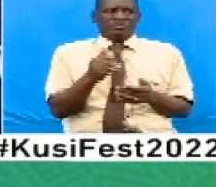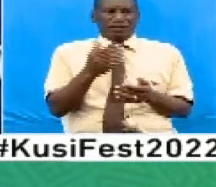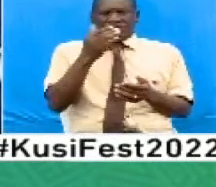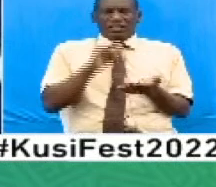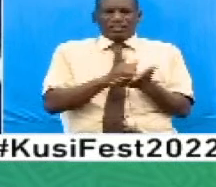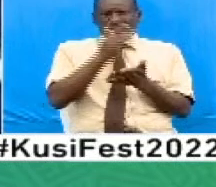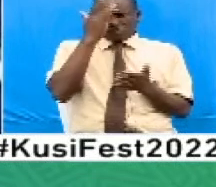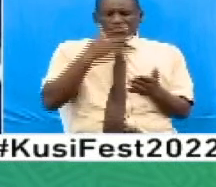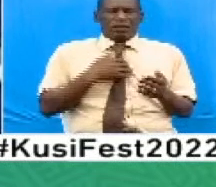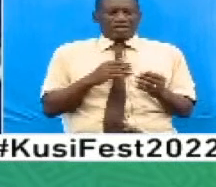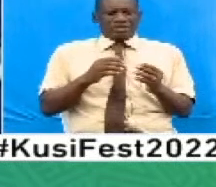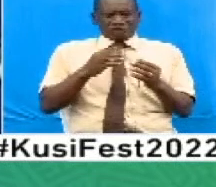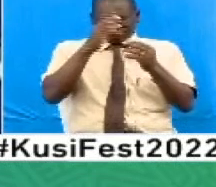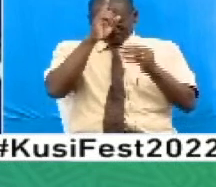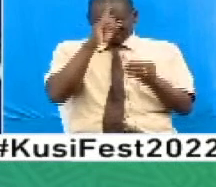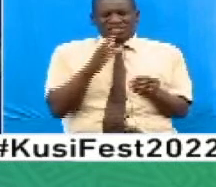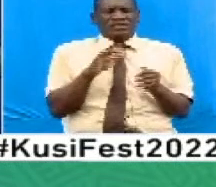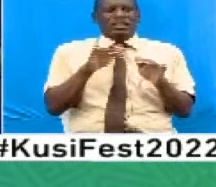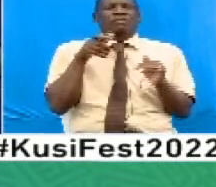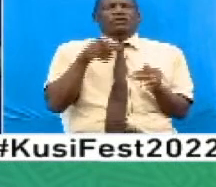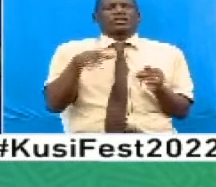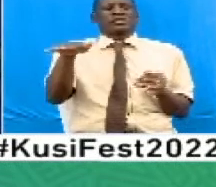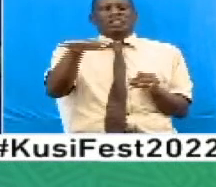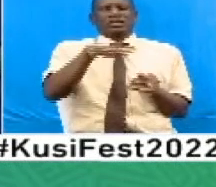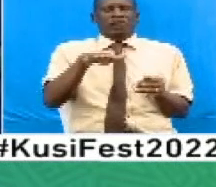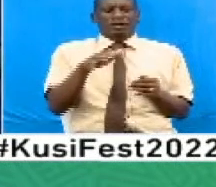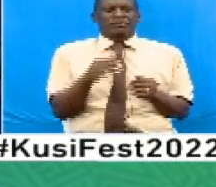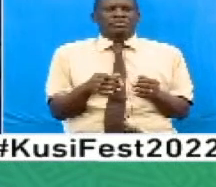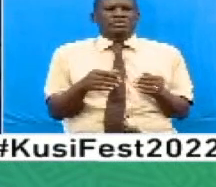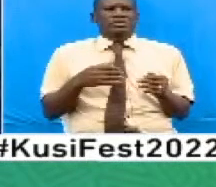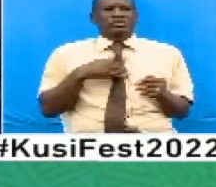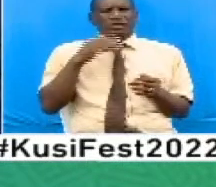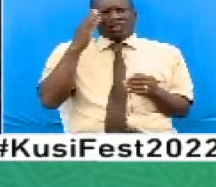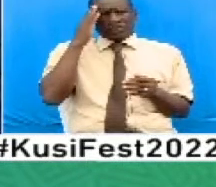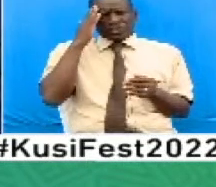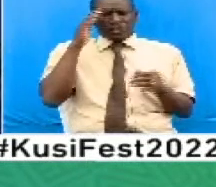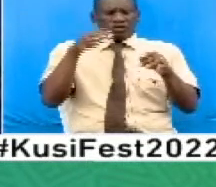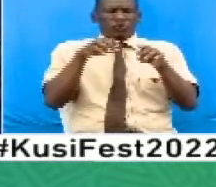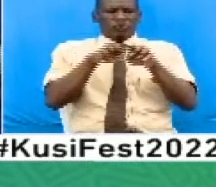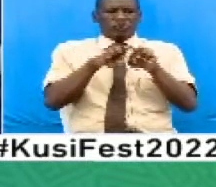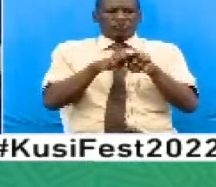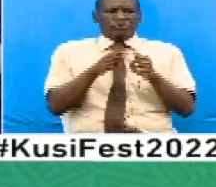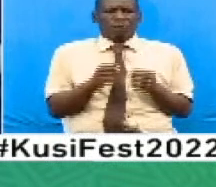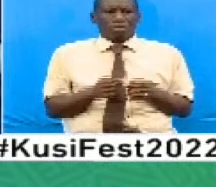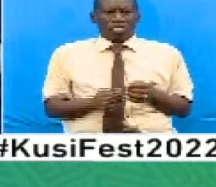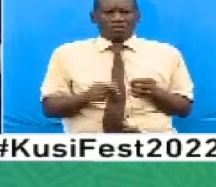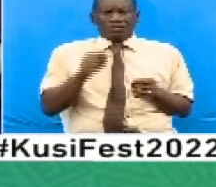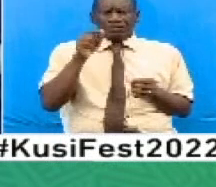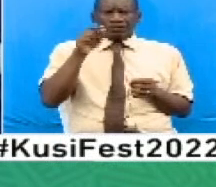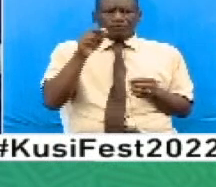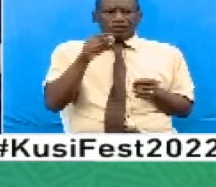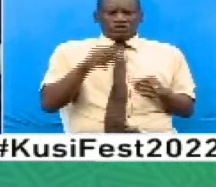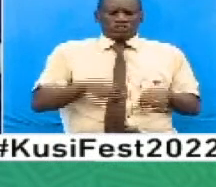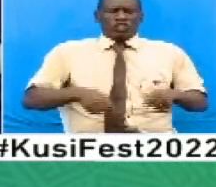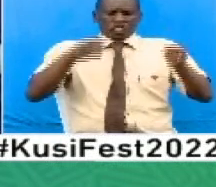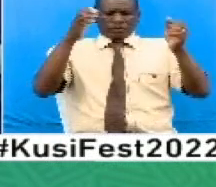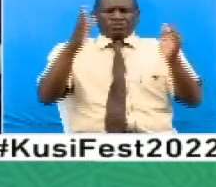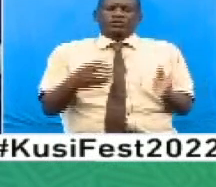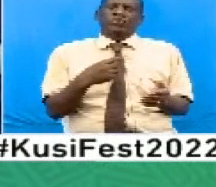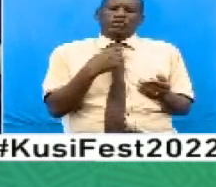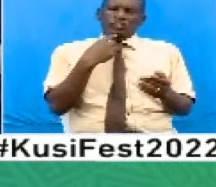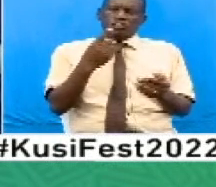I am very passionate about this place. I think it was also the chair who mentioned